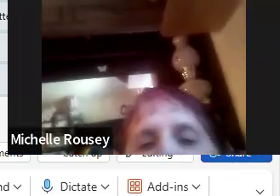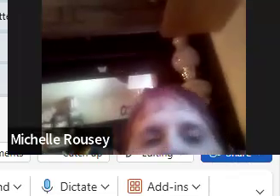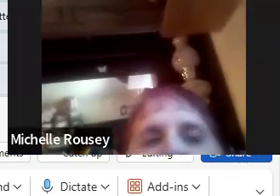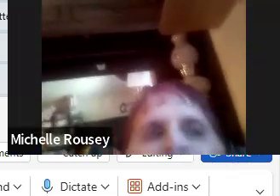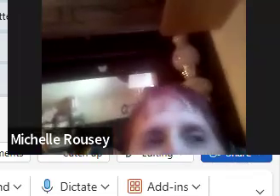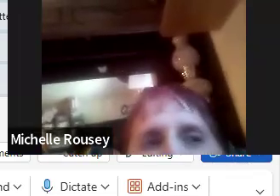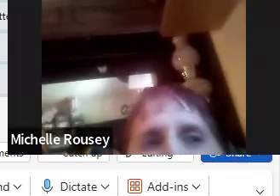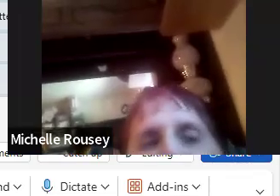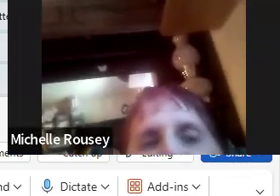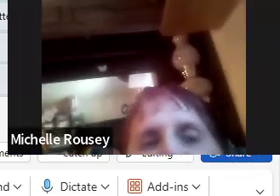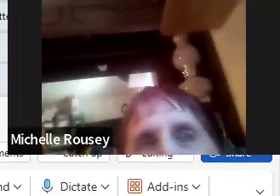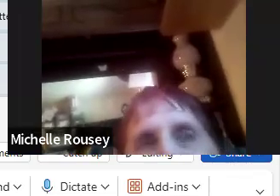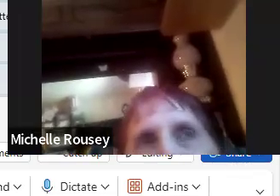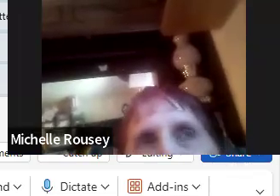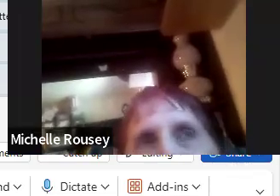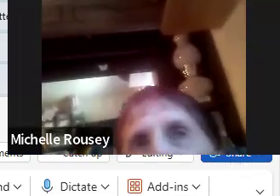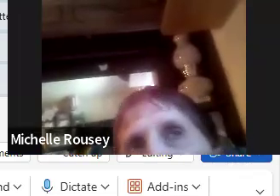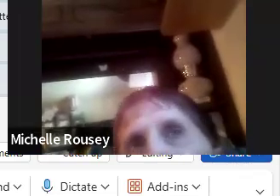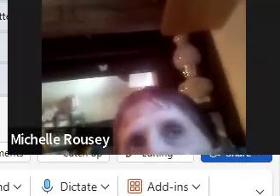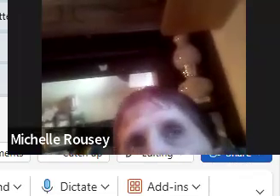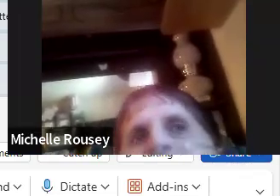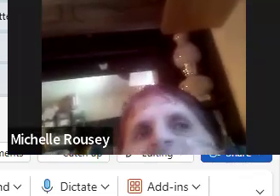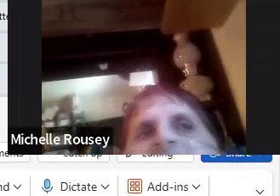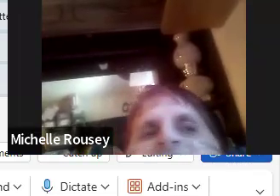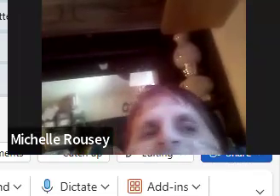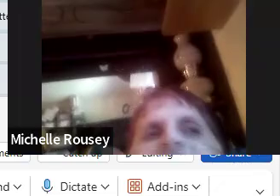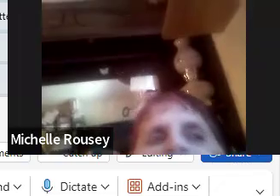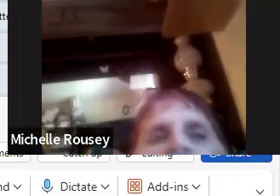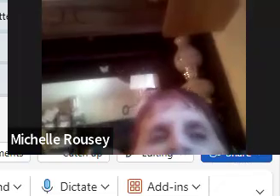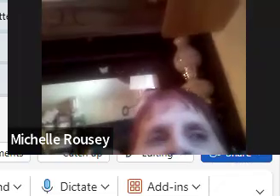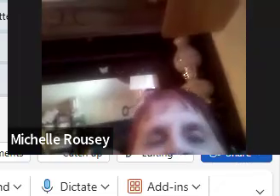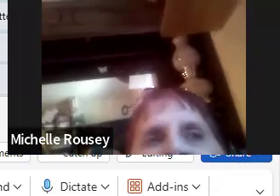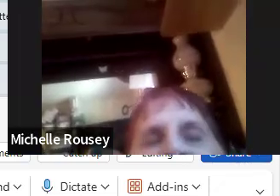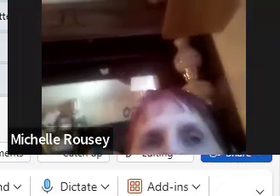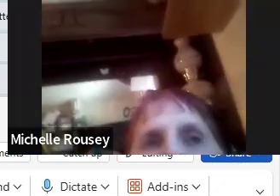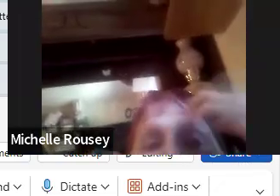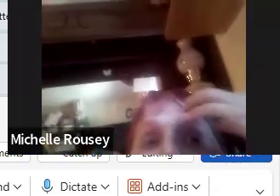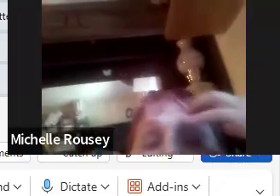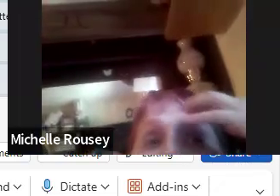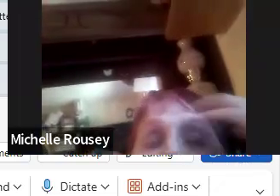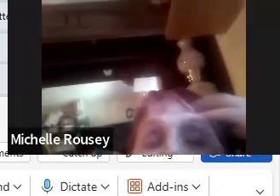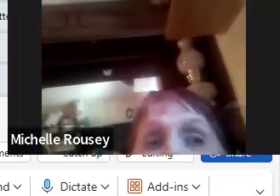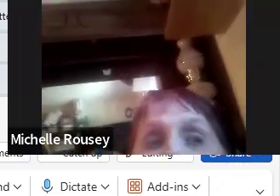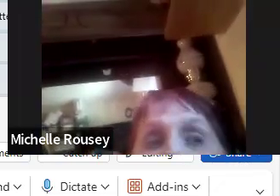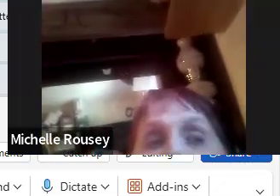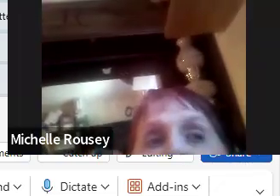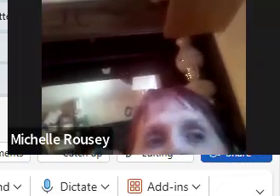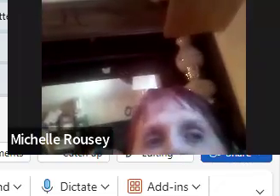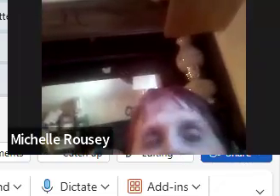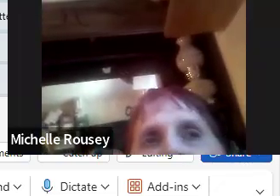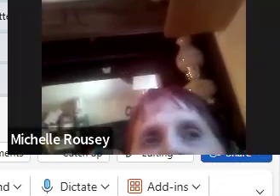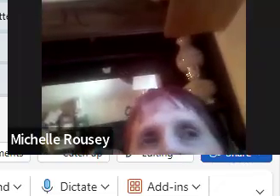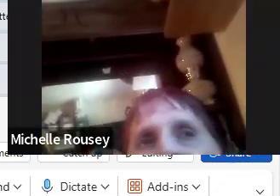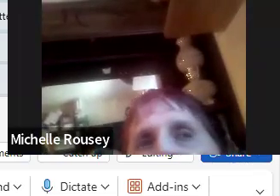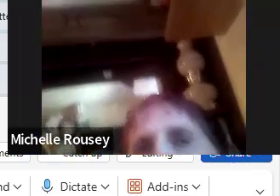the community centers, the local libraries, just different places where people